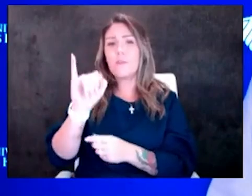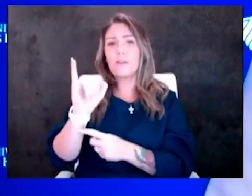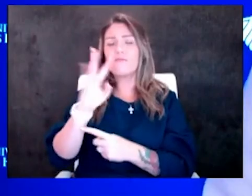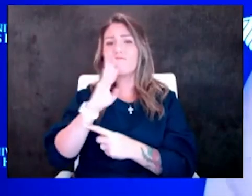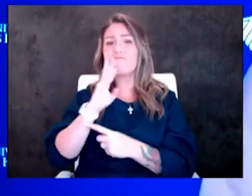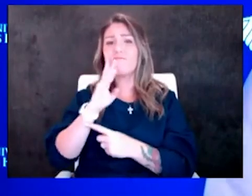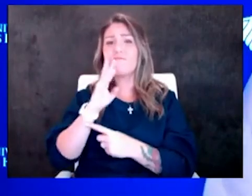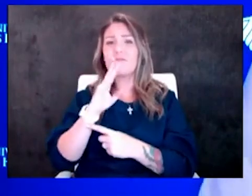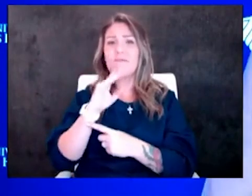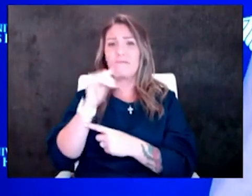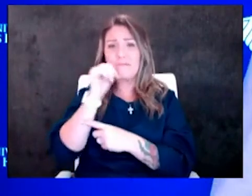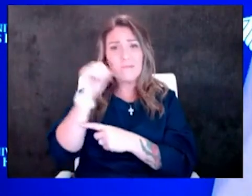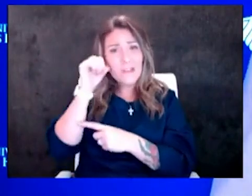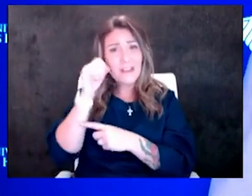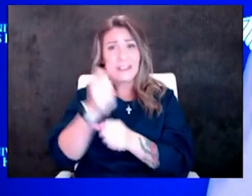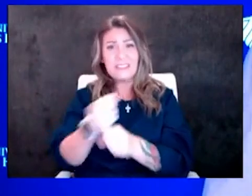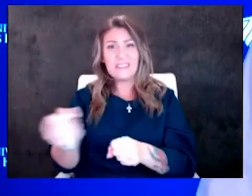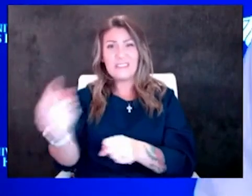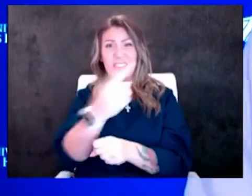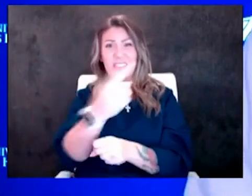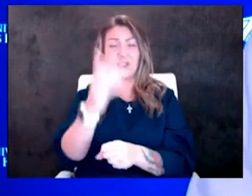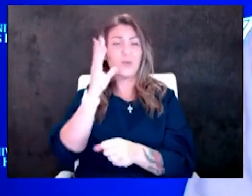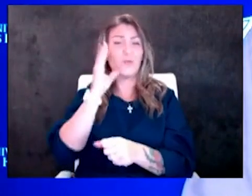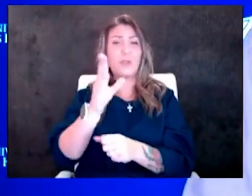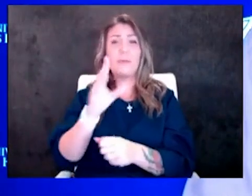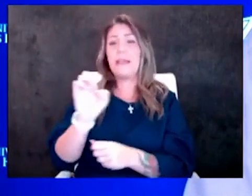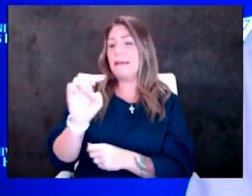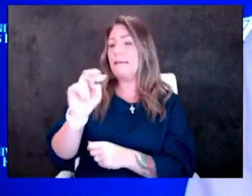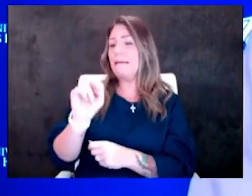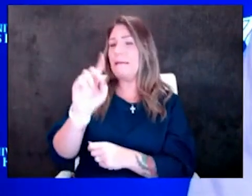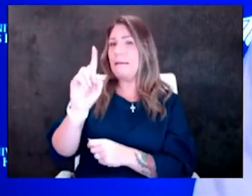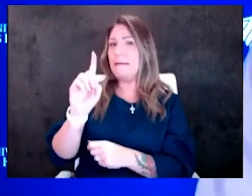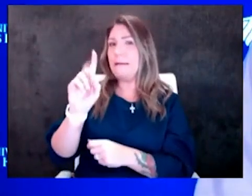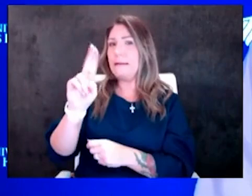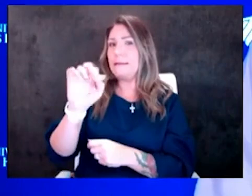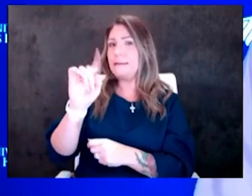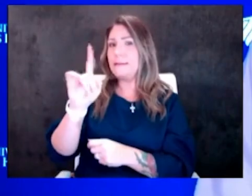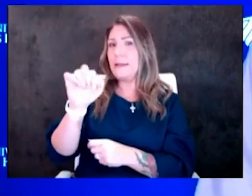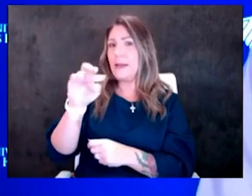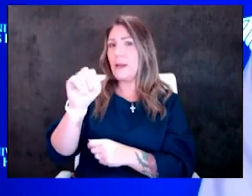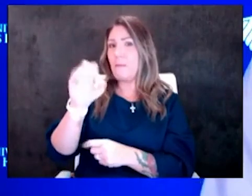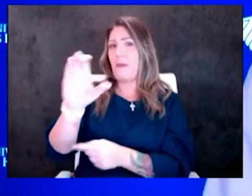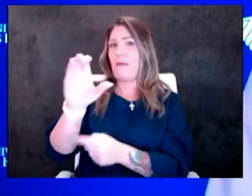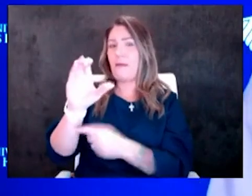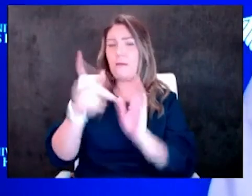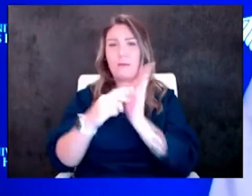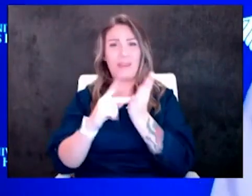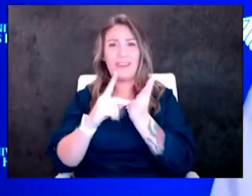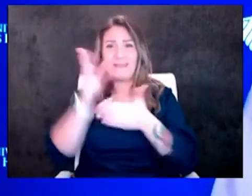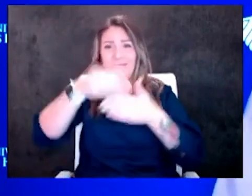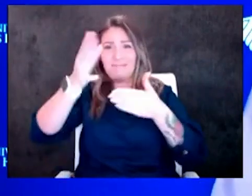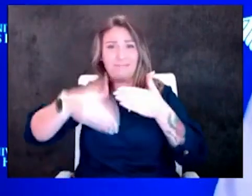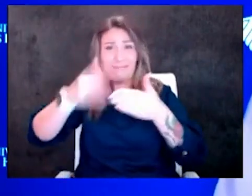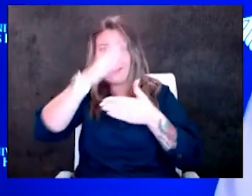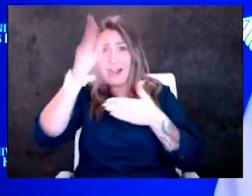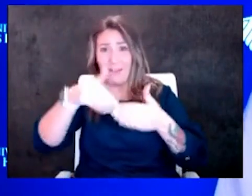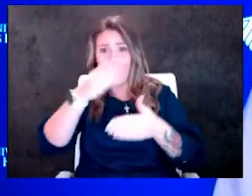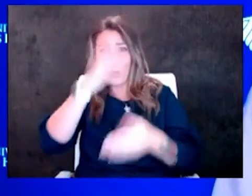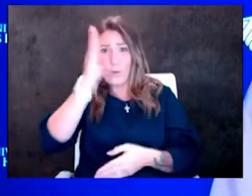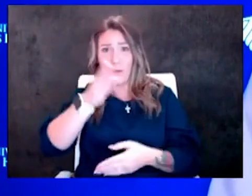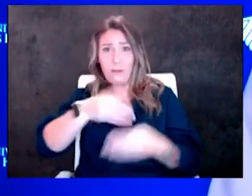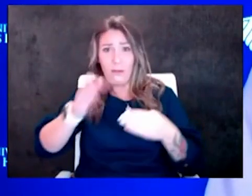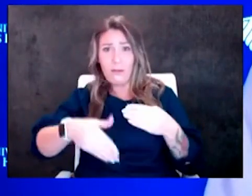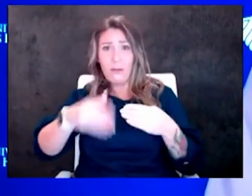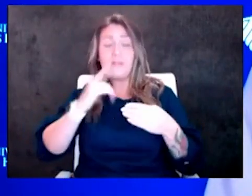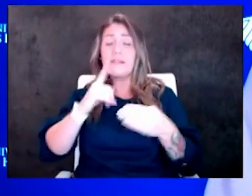endemic virus, meaning it's just going to be here. But can we live with it? And what is the best way that we can live with it? It's not necessarily stopping the